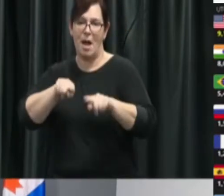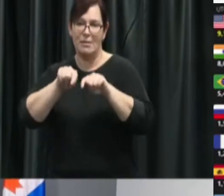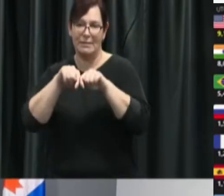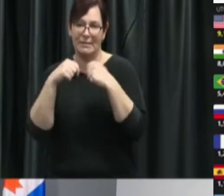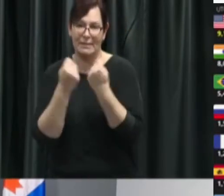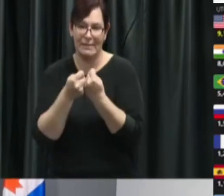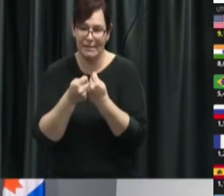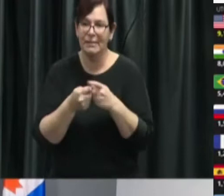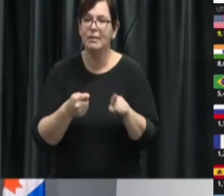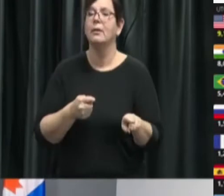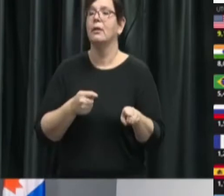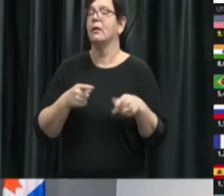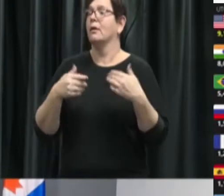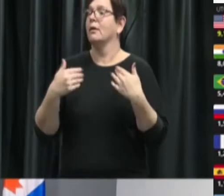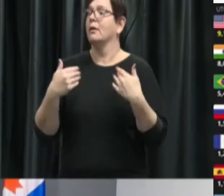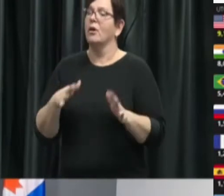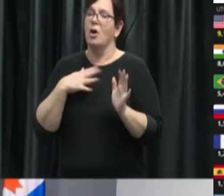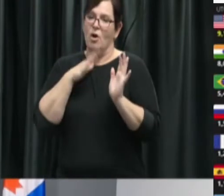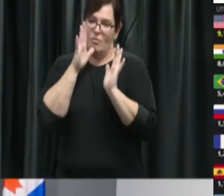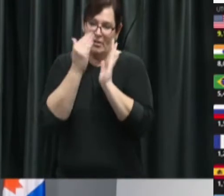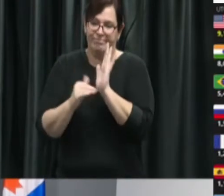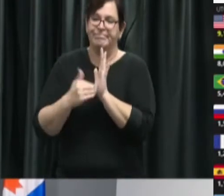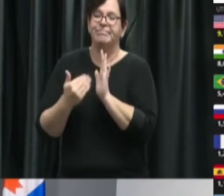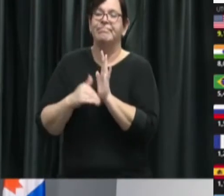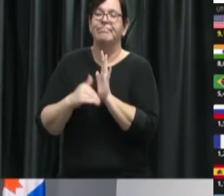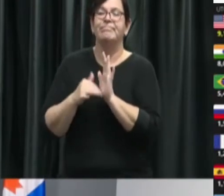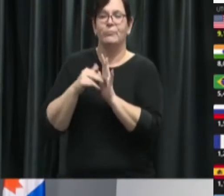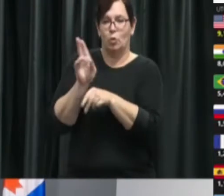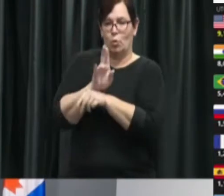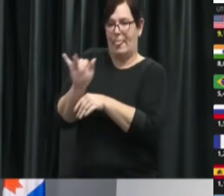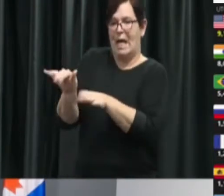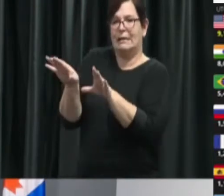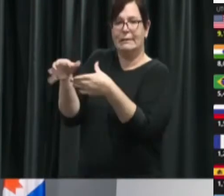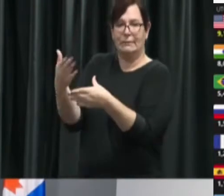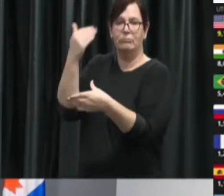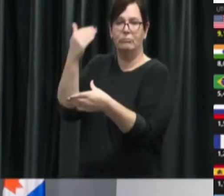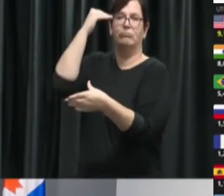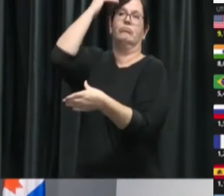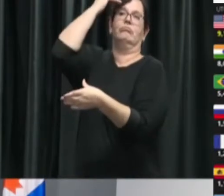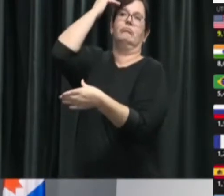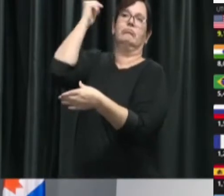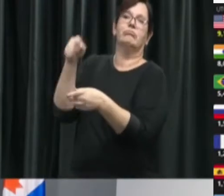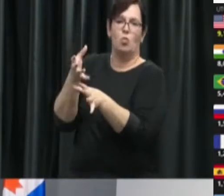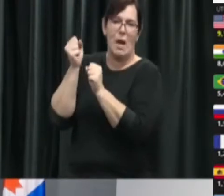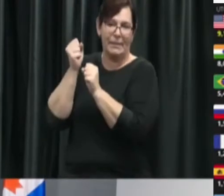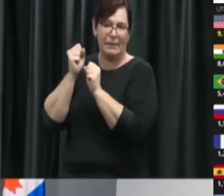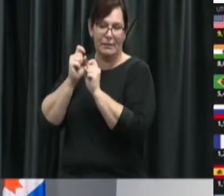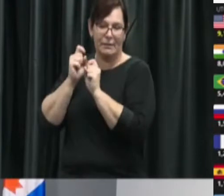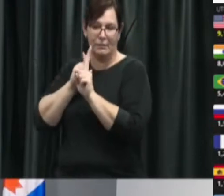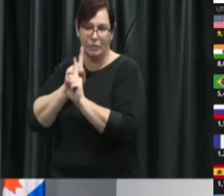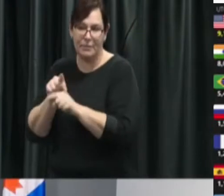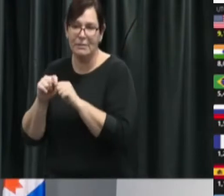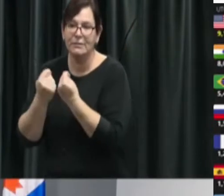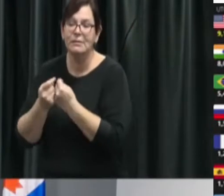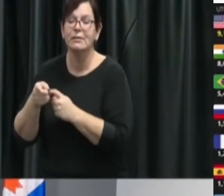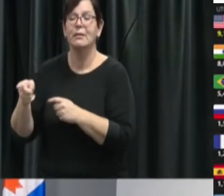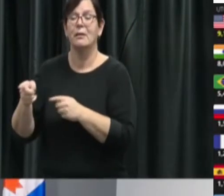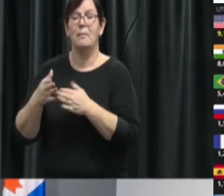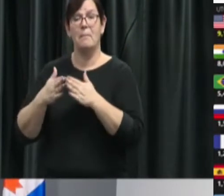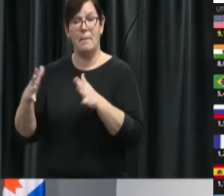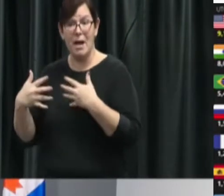them frequently throughout my remarks today. Access to health services and promotion of